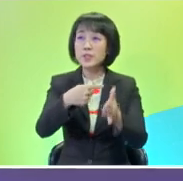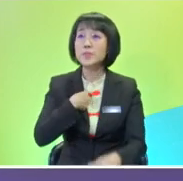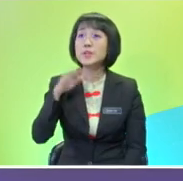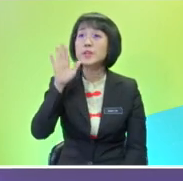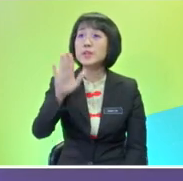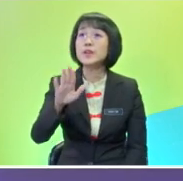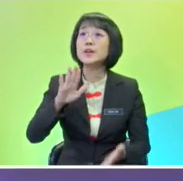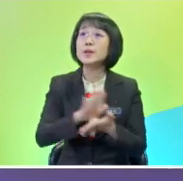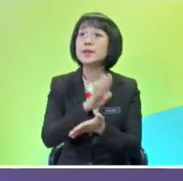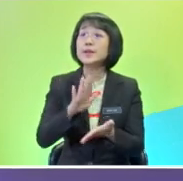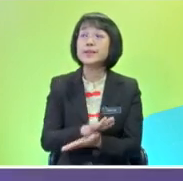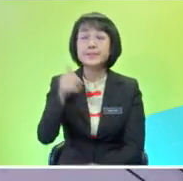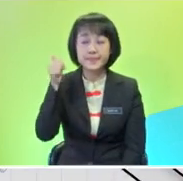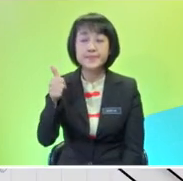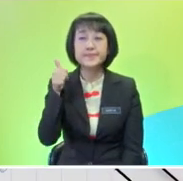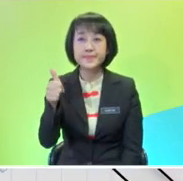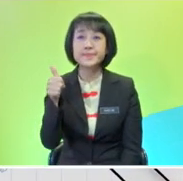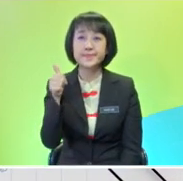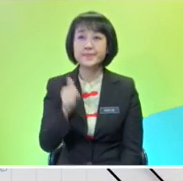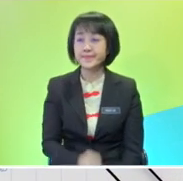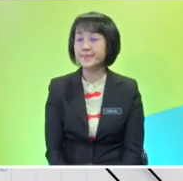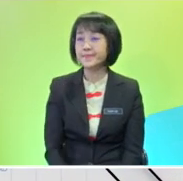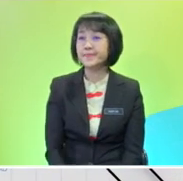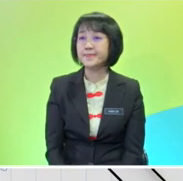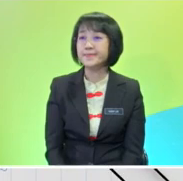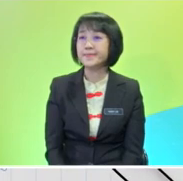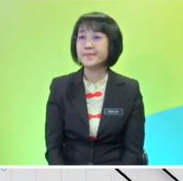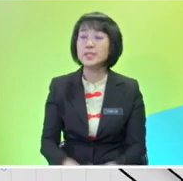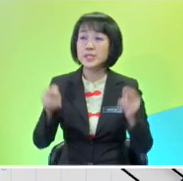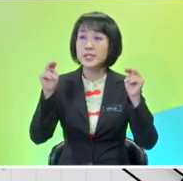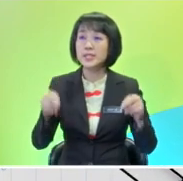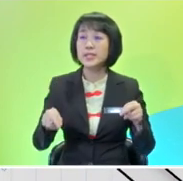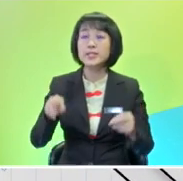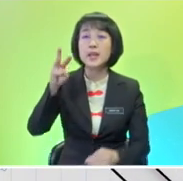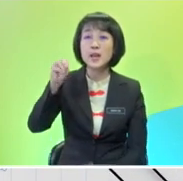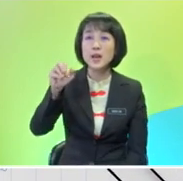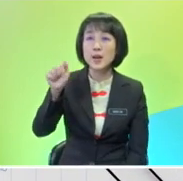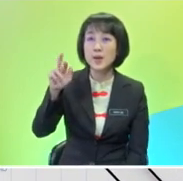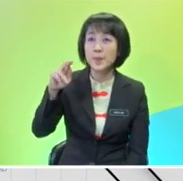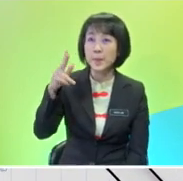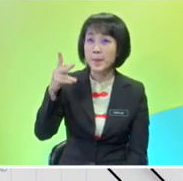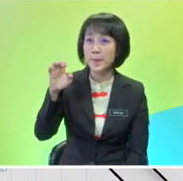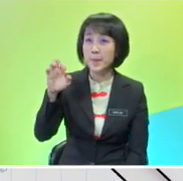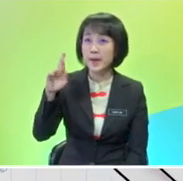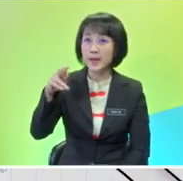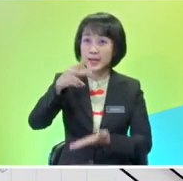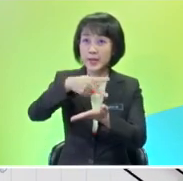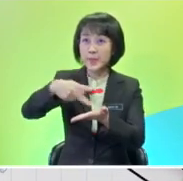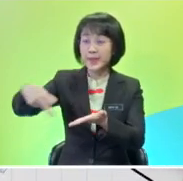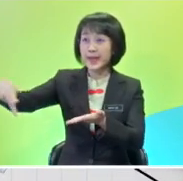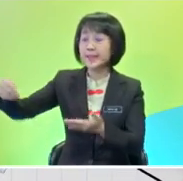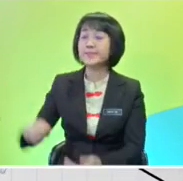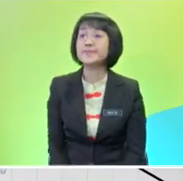of paper. Very good. Okay, you will also need some marker pens for this. So those of you at home, you can join us for